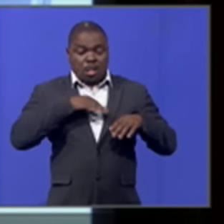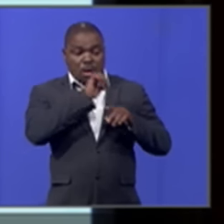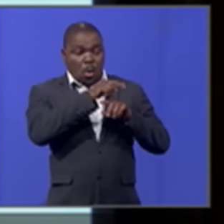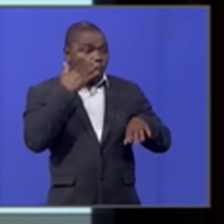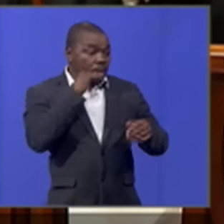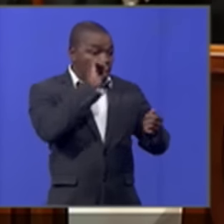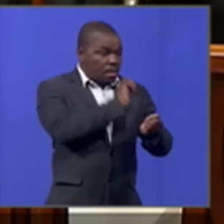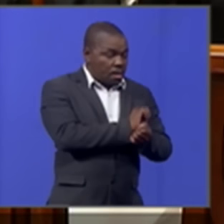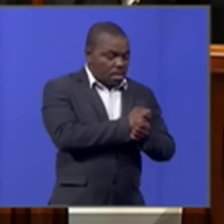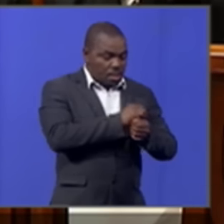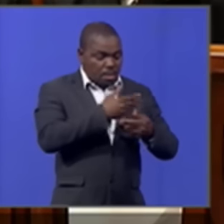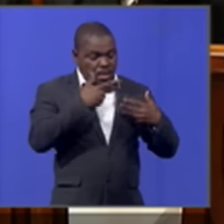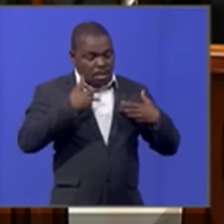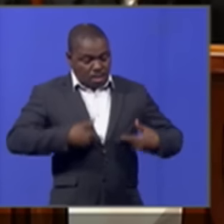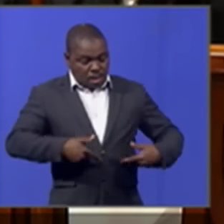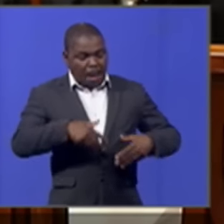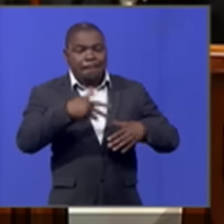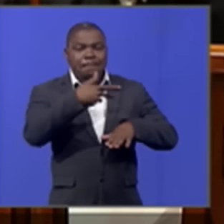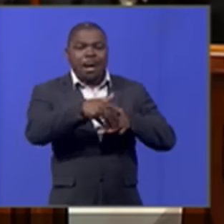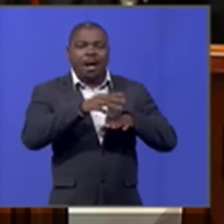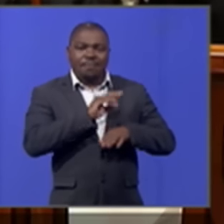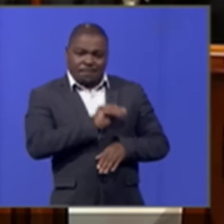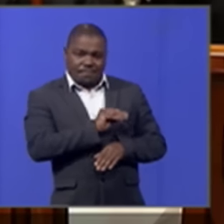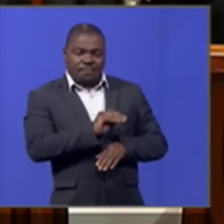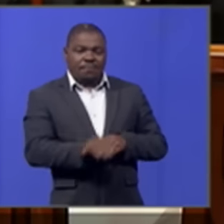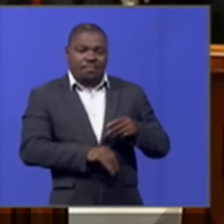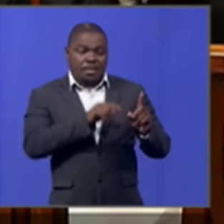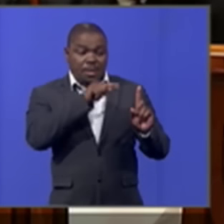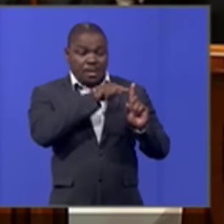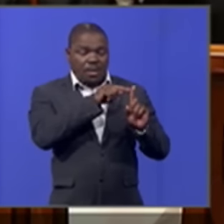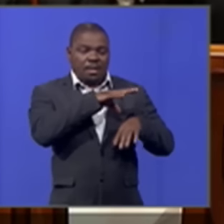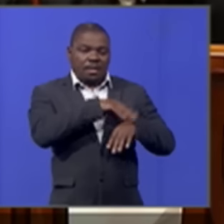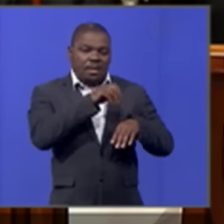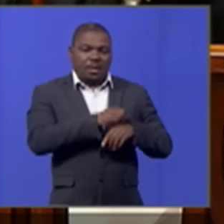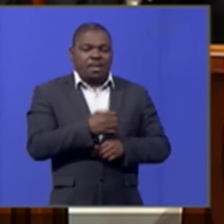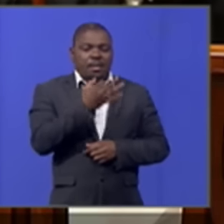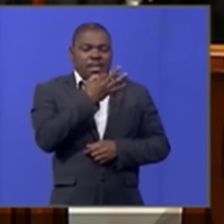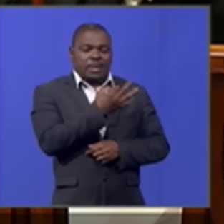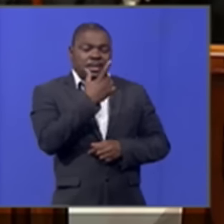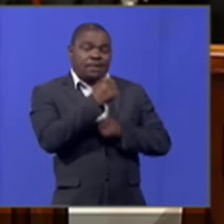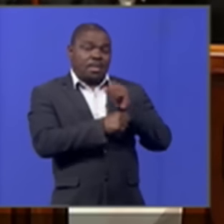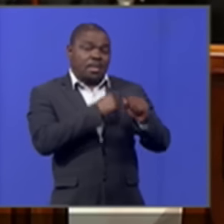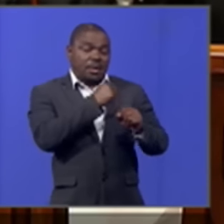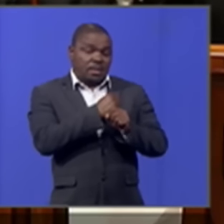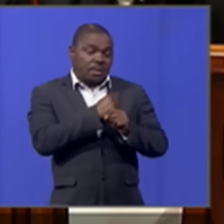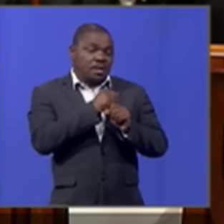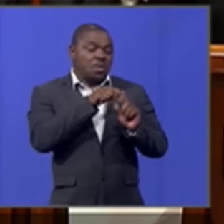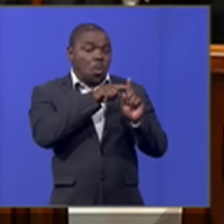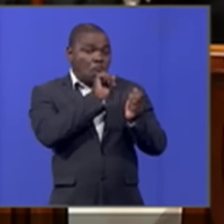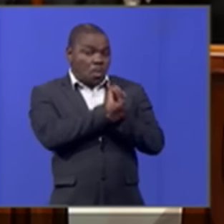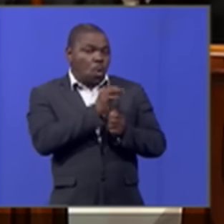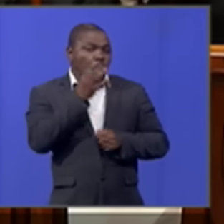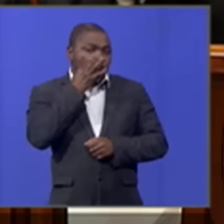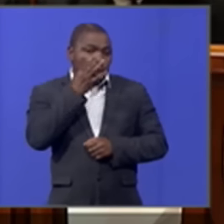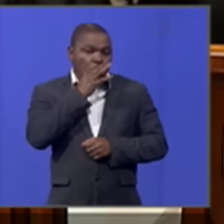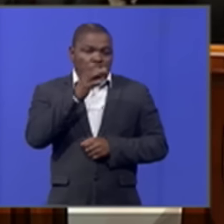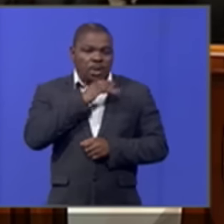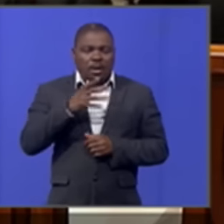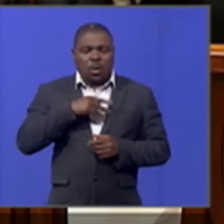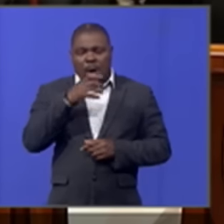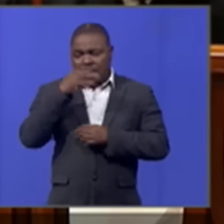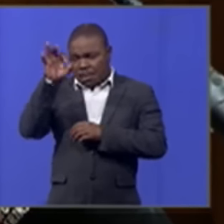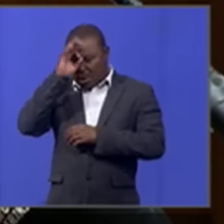tshwarwa se na le dikolo tsa madi. Melaelwa yono wa dingwaga di le 37 a re o khwile madi ka ntlha ya